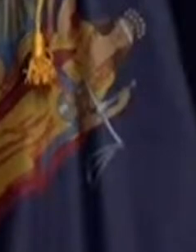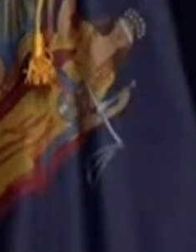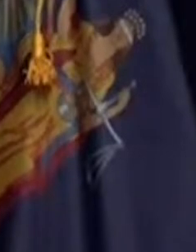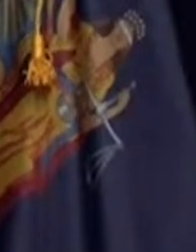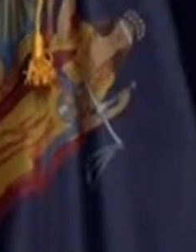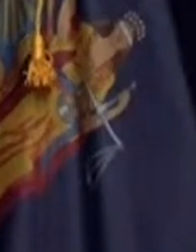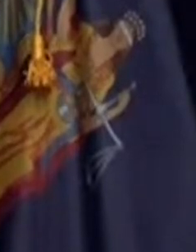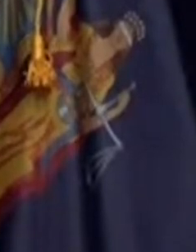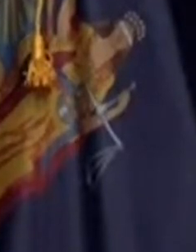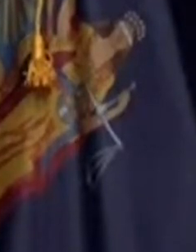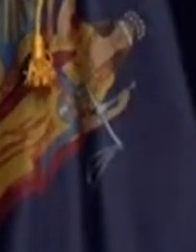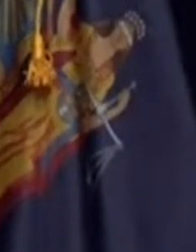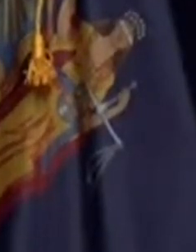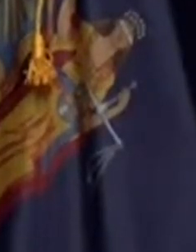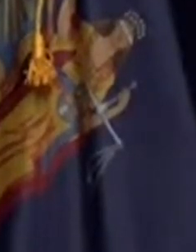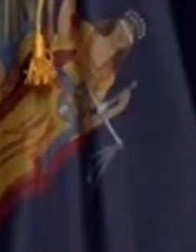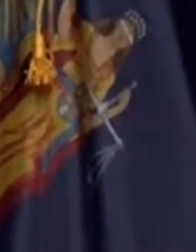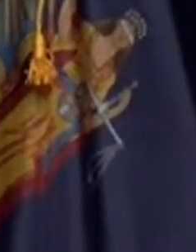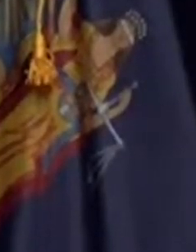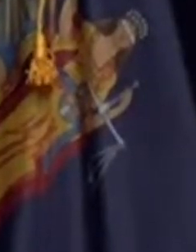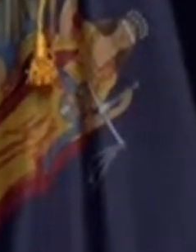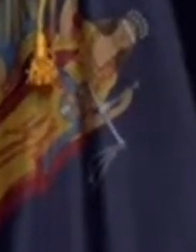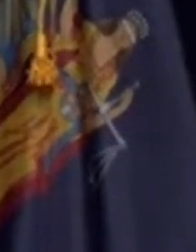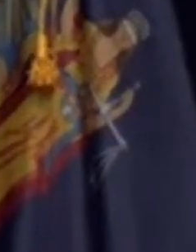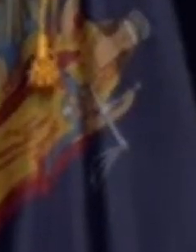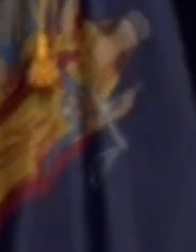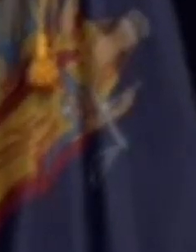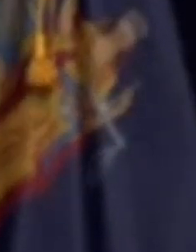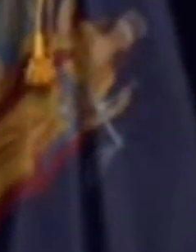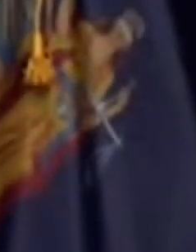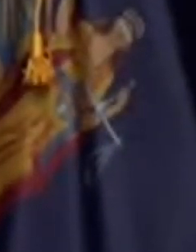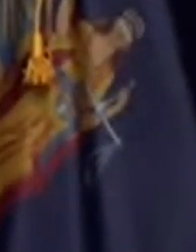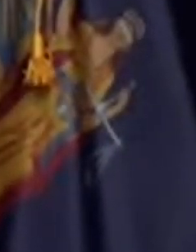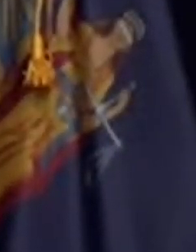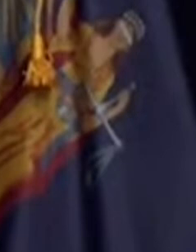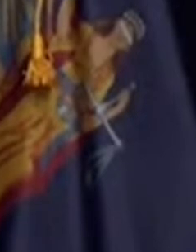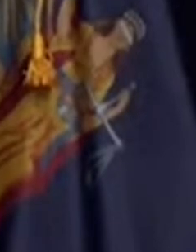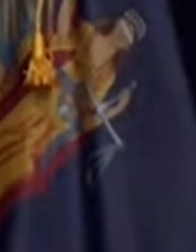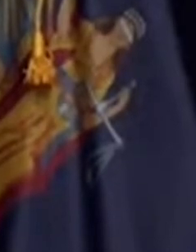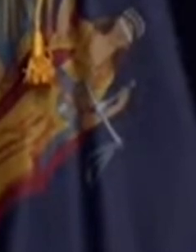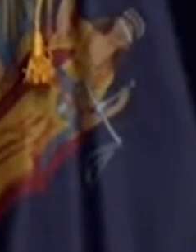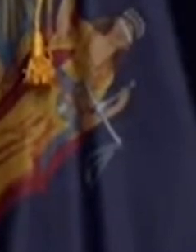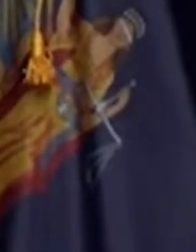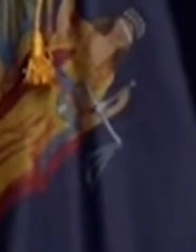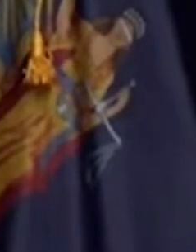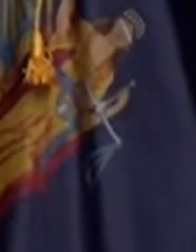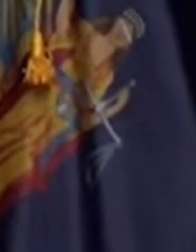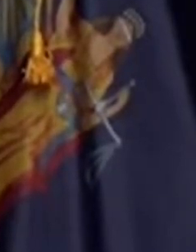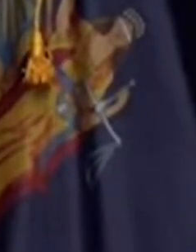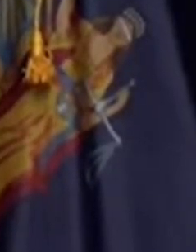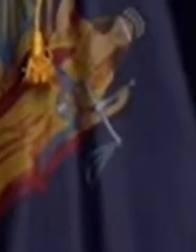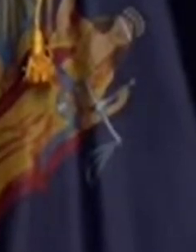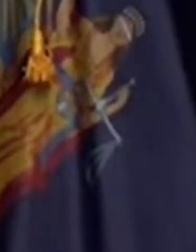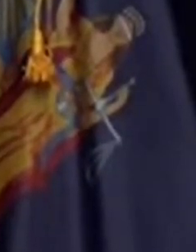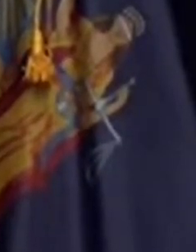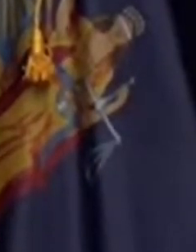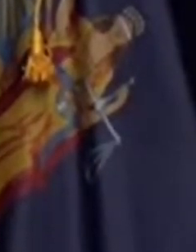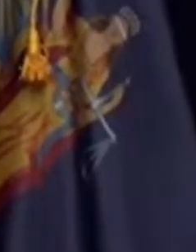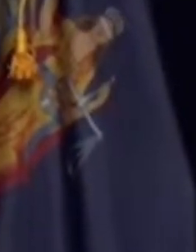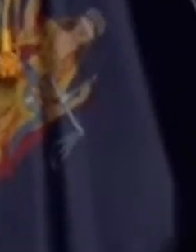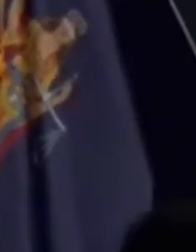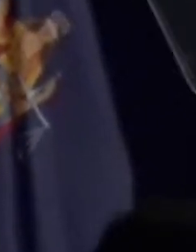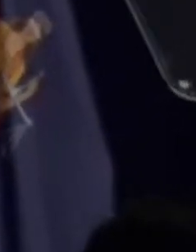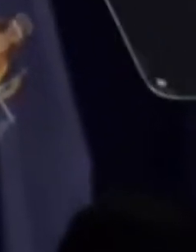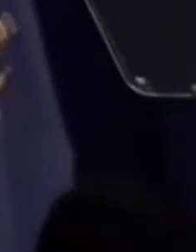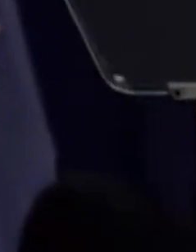in favor of adjourning this convention, please indicate by saying aye. Any opposed? Thank you all